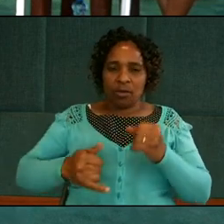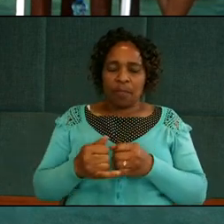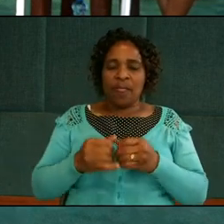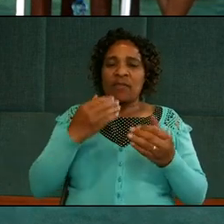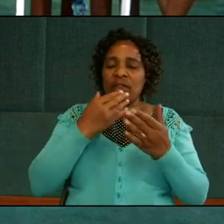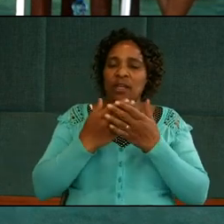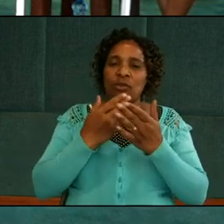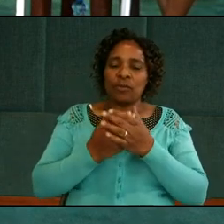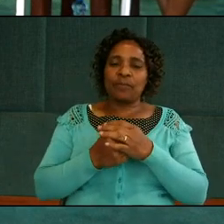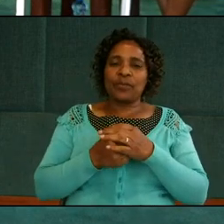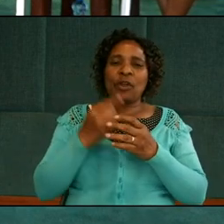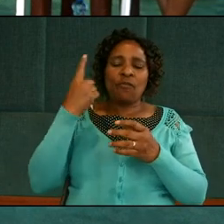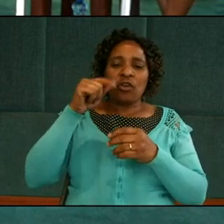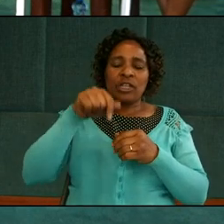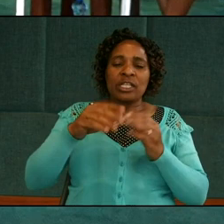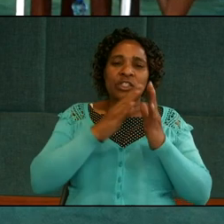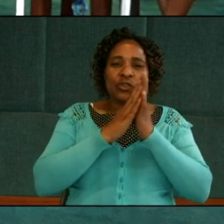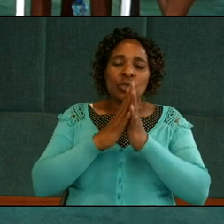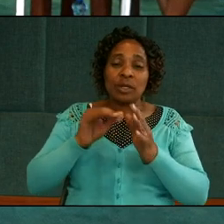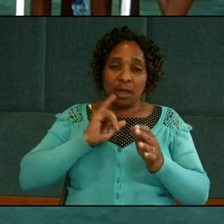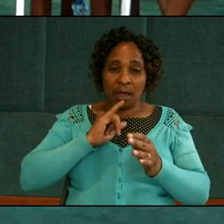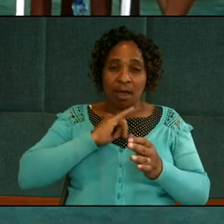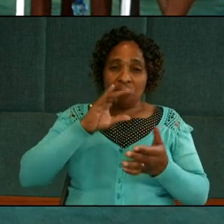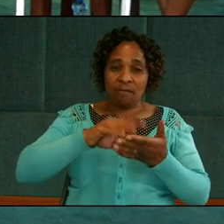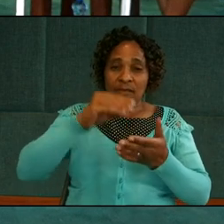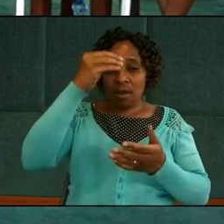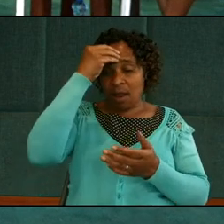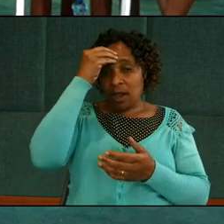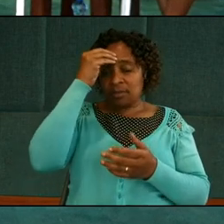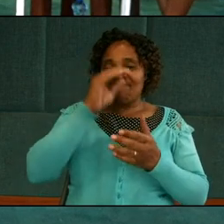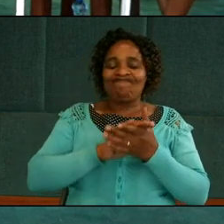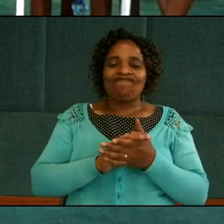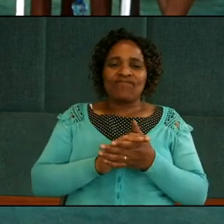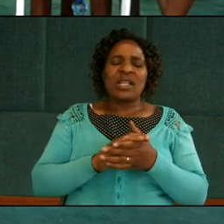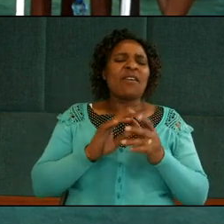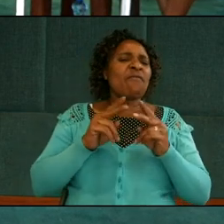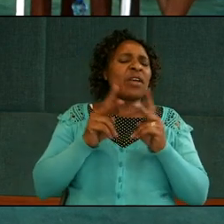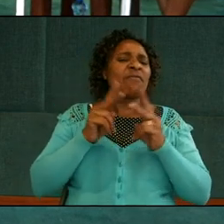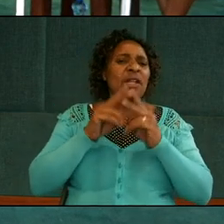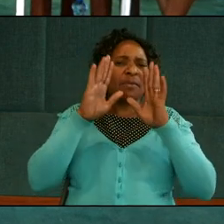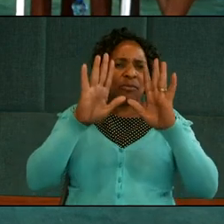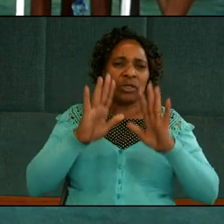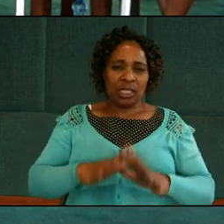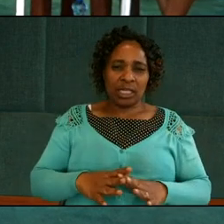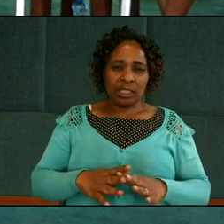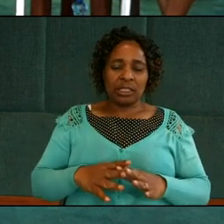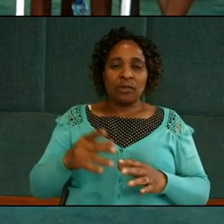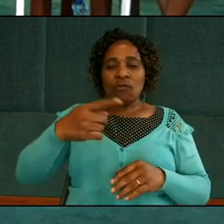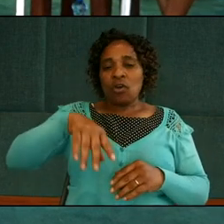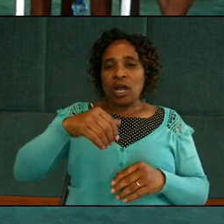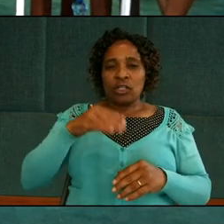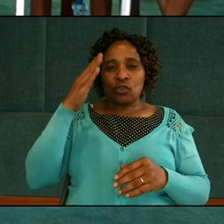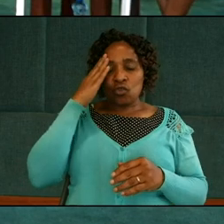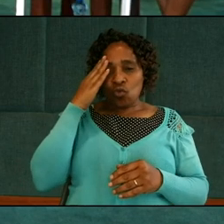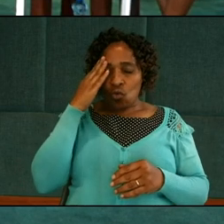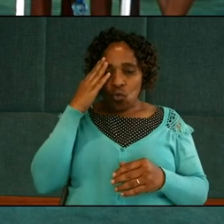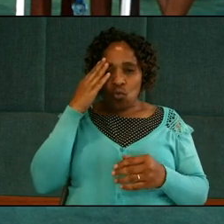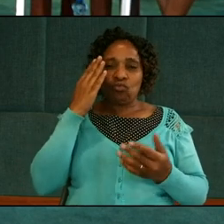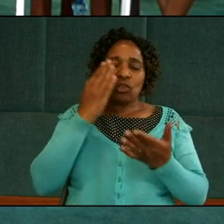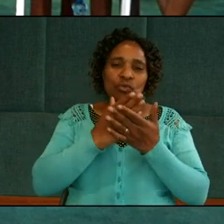Thank you for that. From this story, I've learned that it's important for us to know the will of God for our